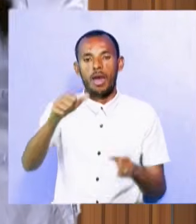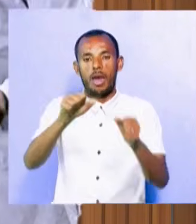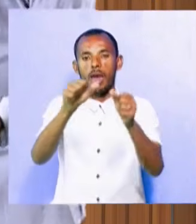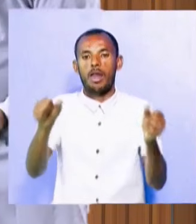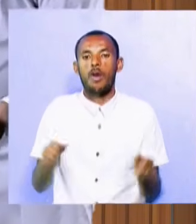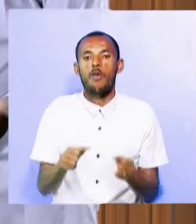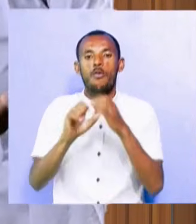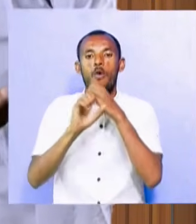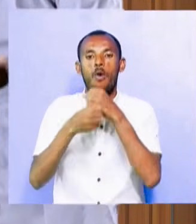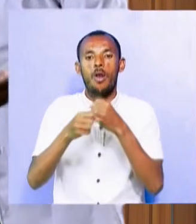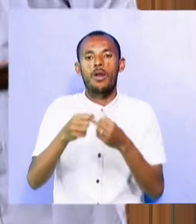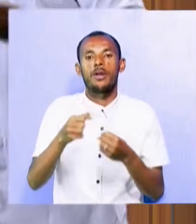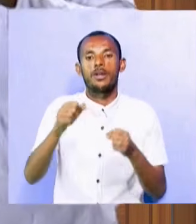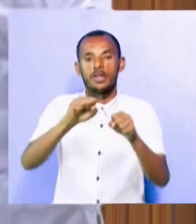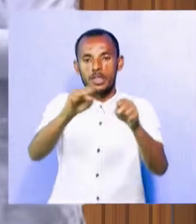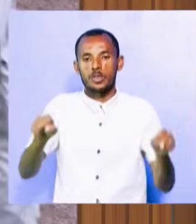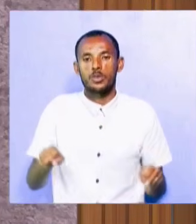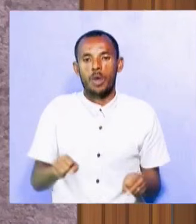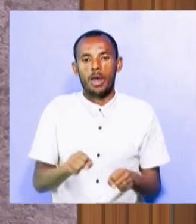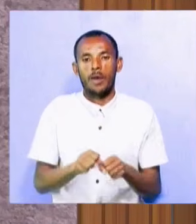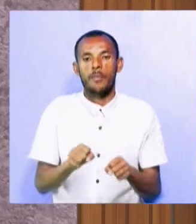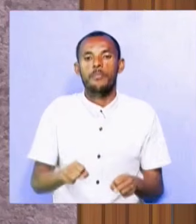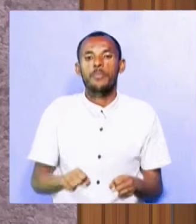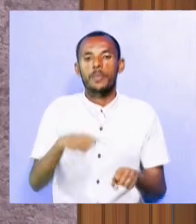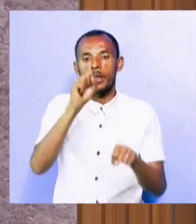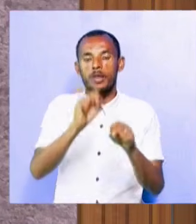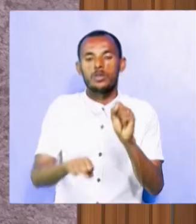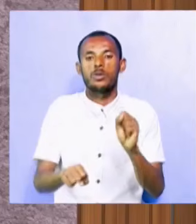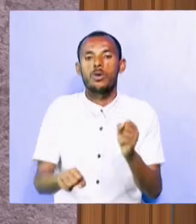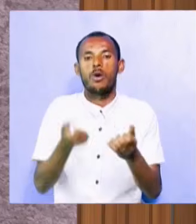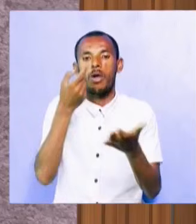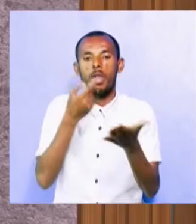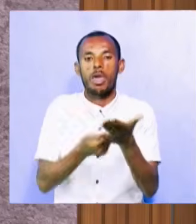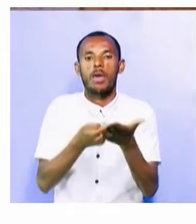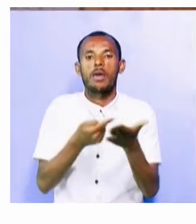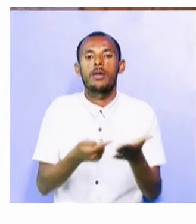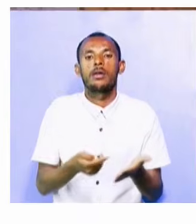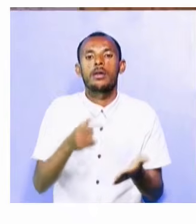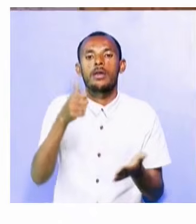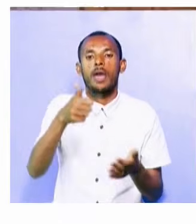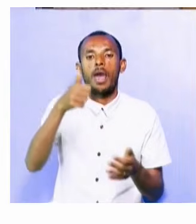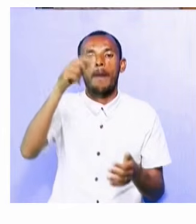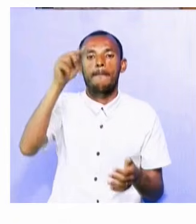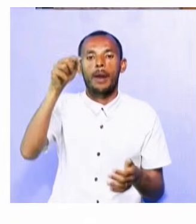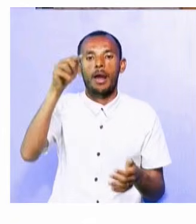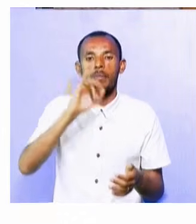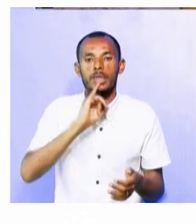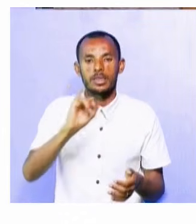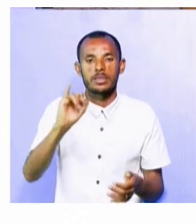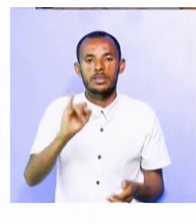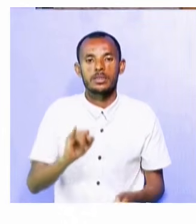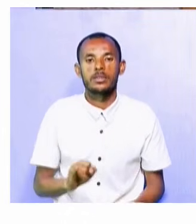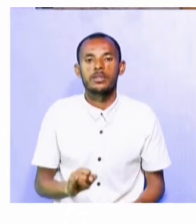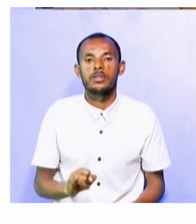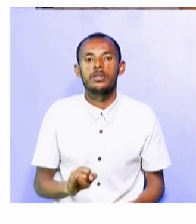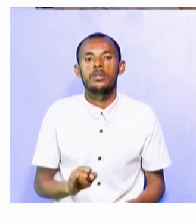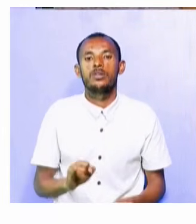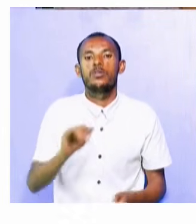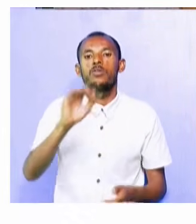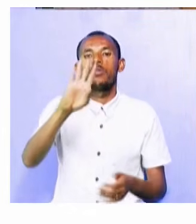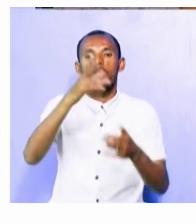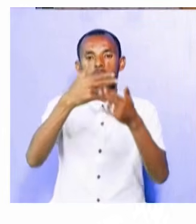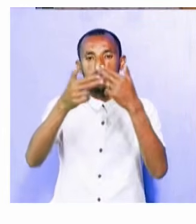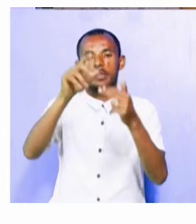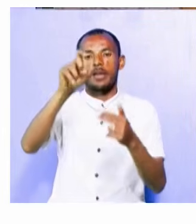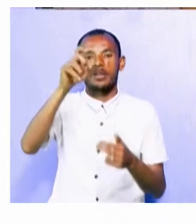the old square, right? So here, A prime is 4 times x